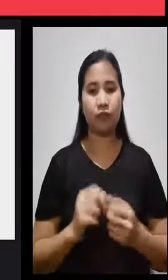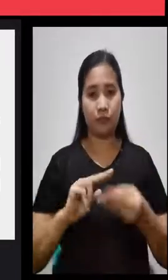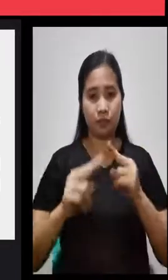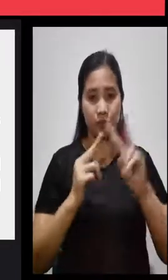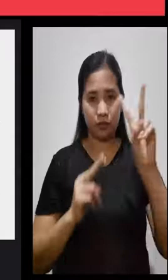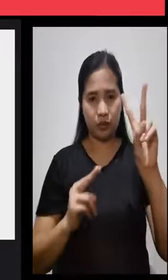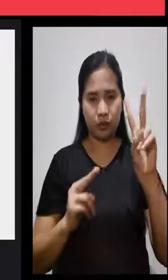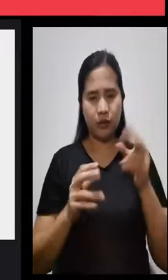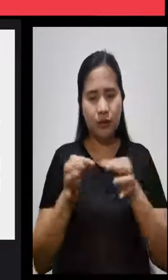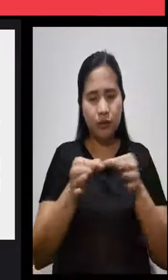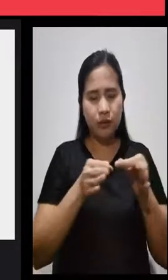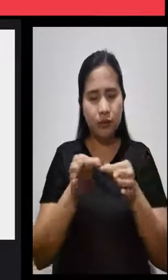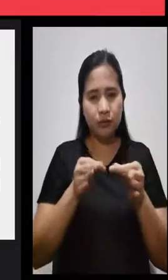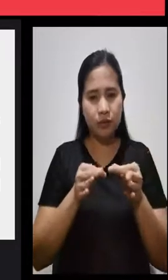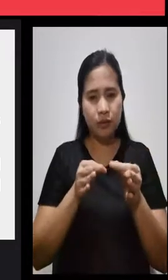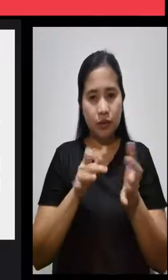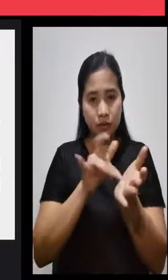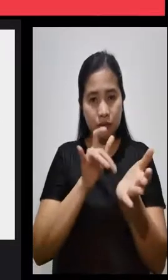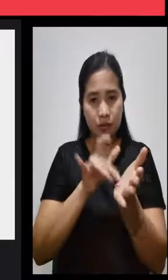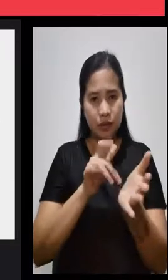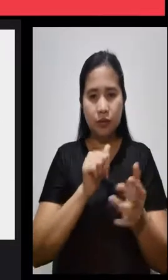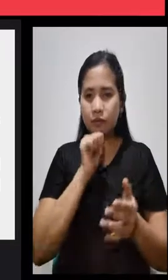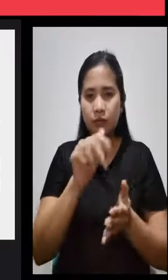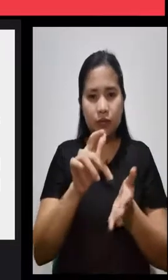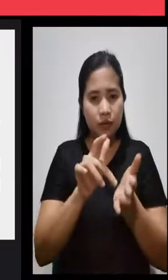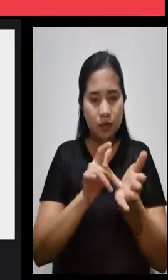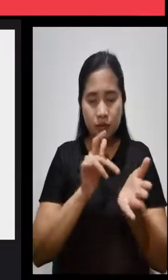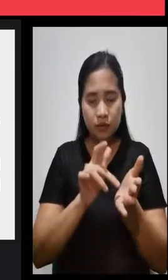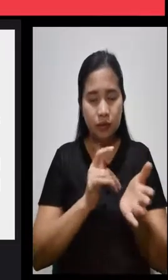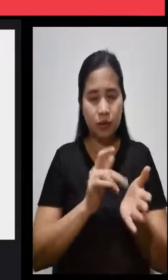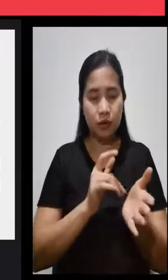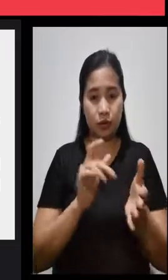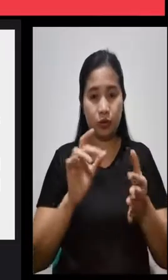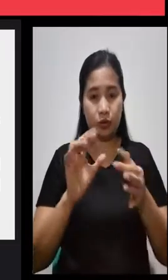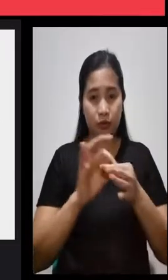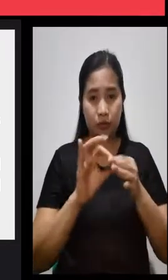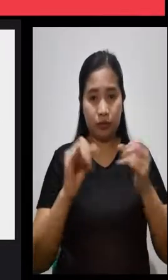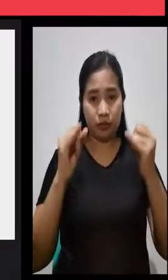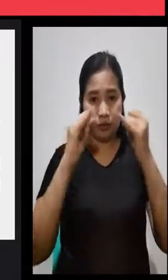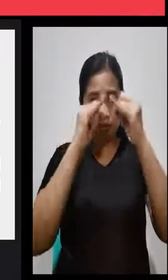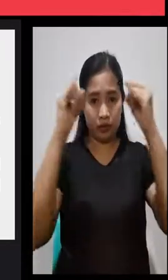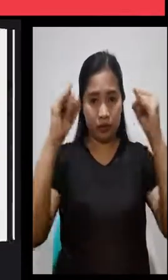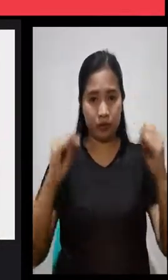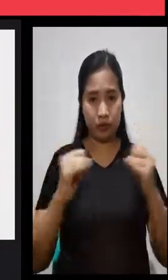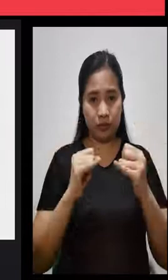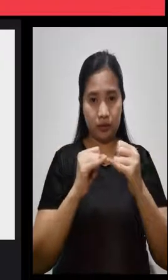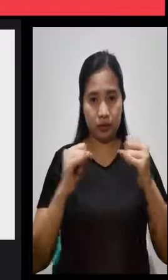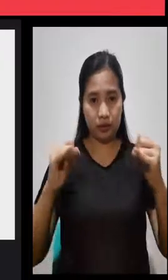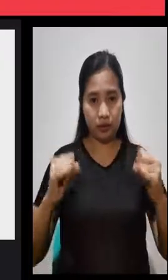advantages and disadvantages of series and parallel connection.